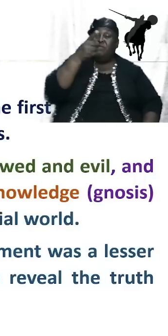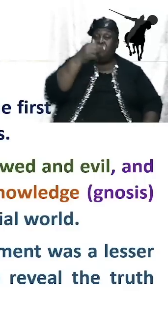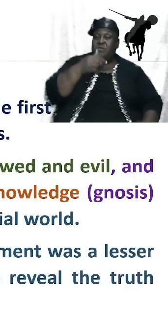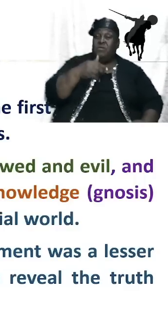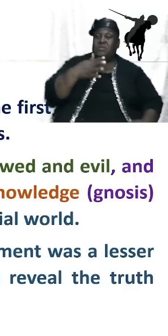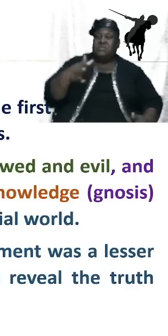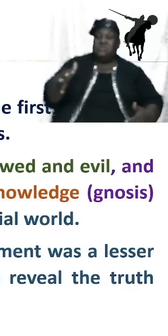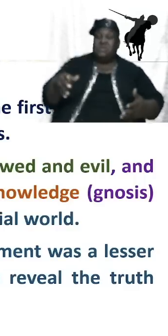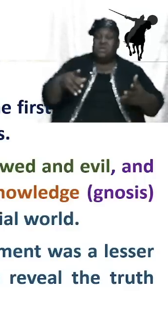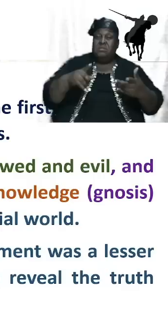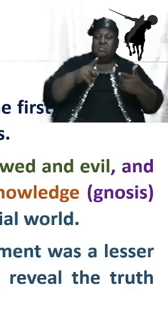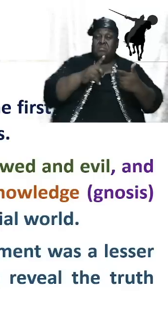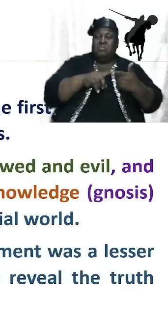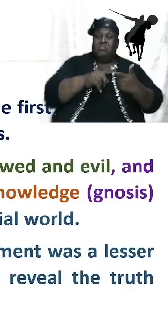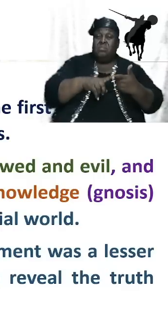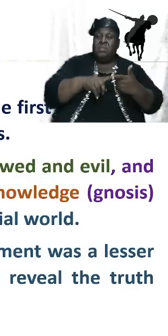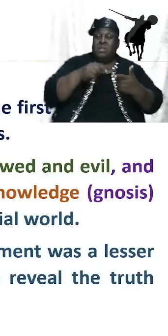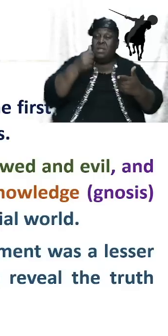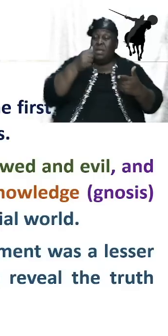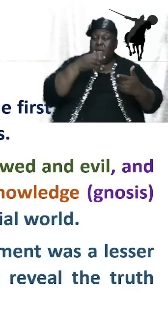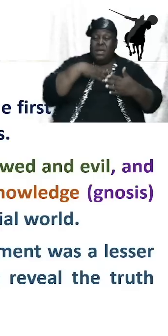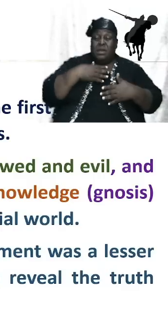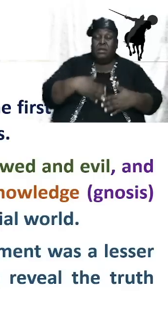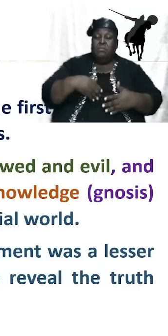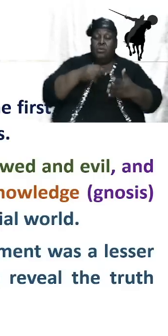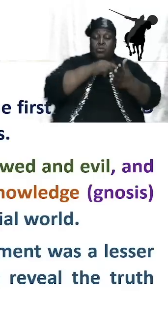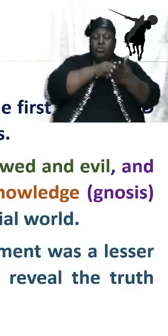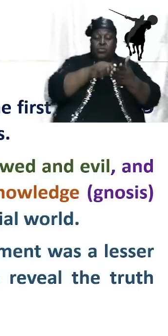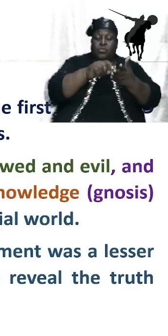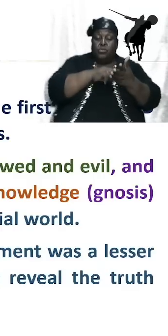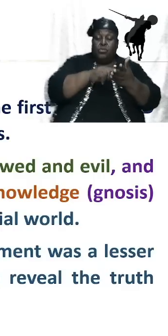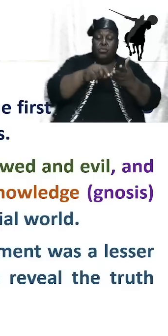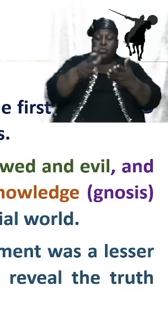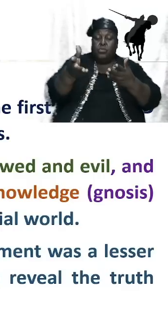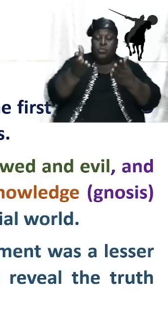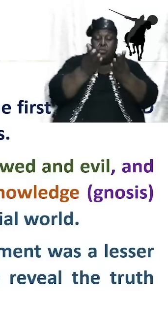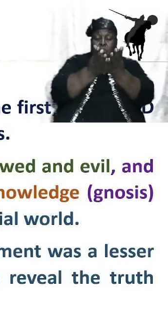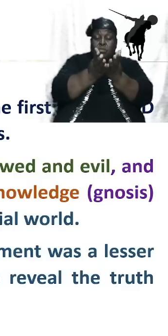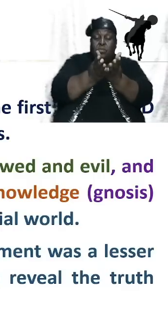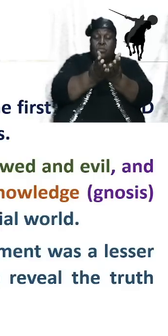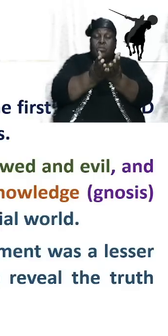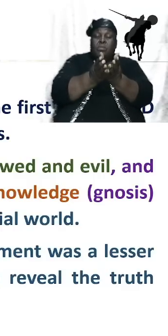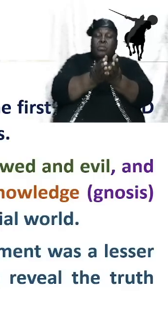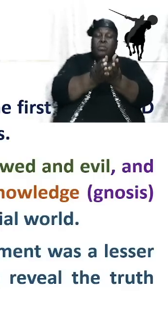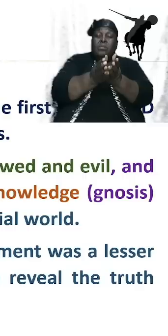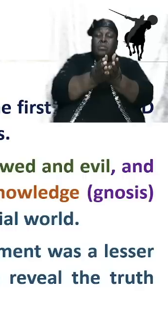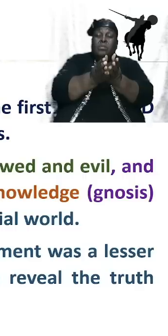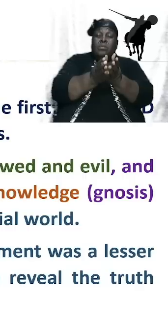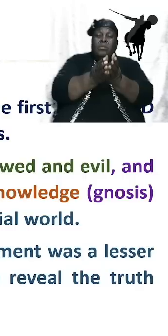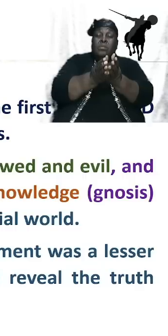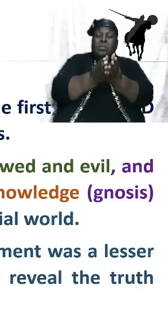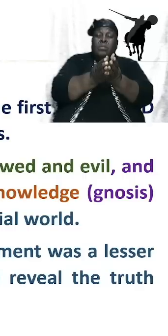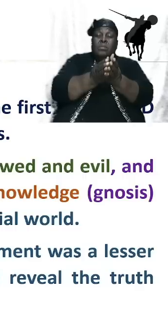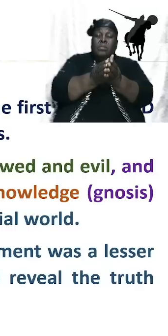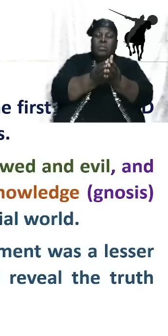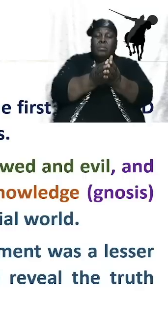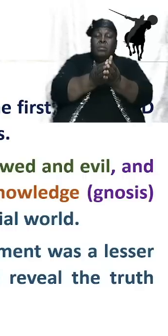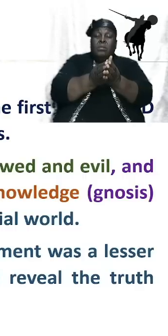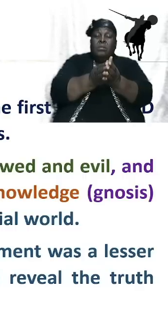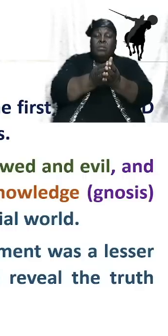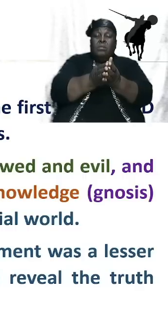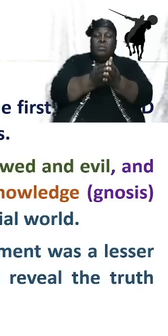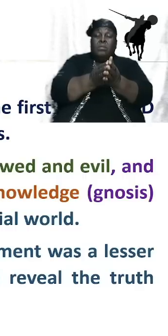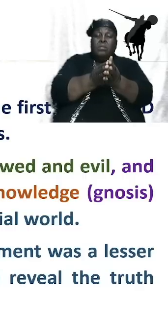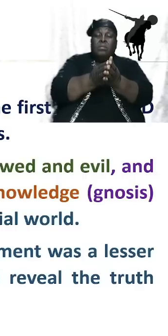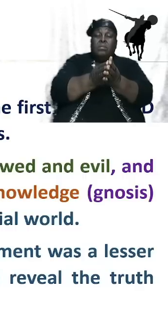you do study, you realize that anybody who wrote those books obviously had access to the Gospel of Matthew